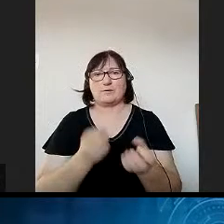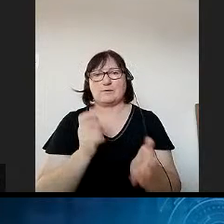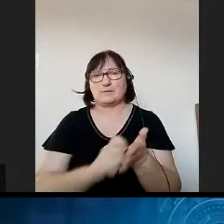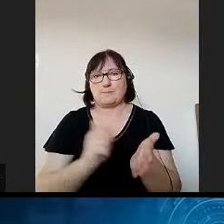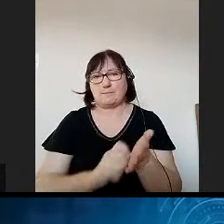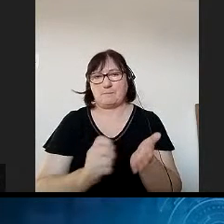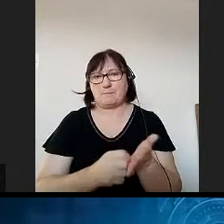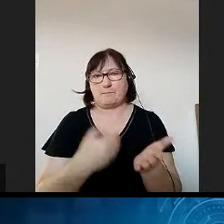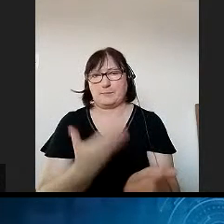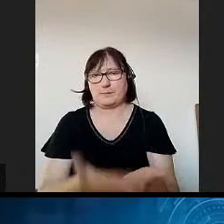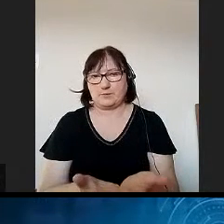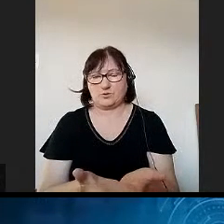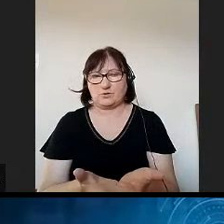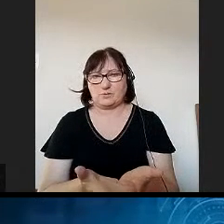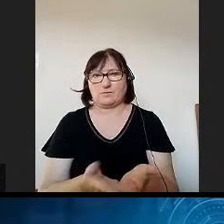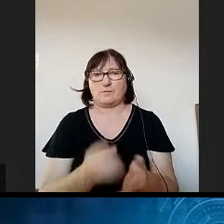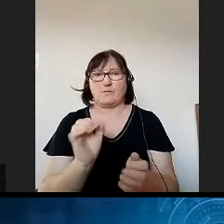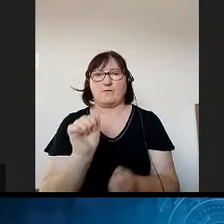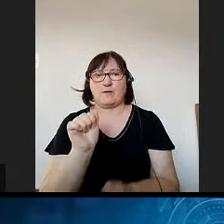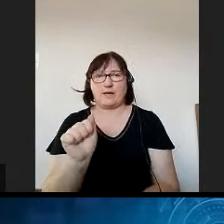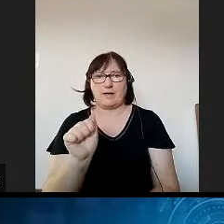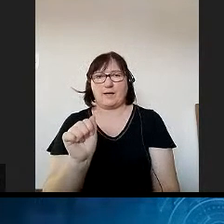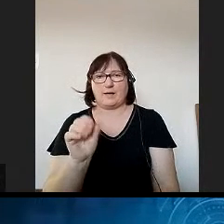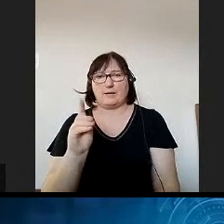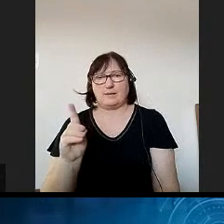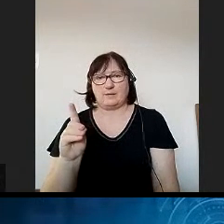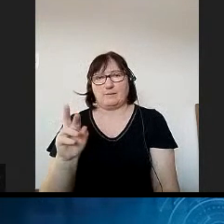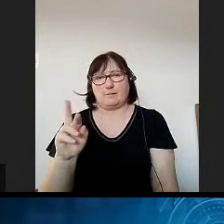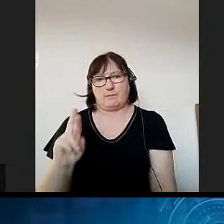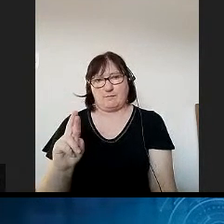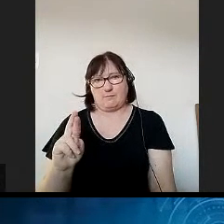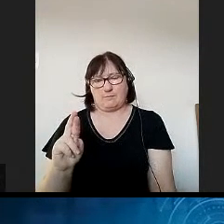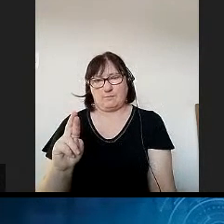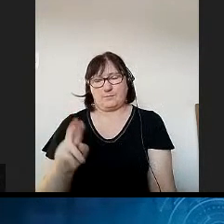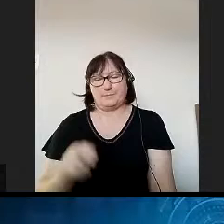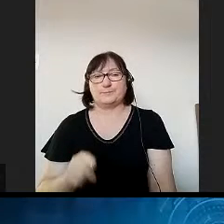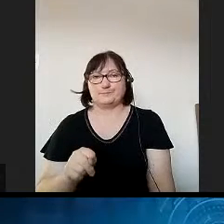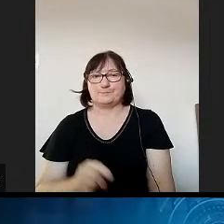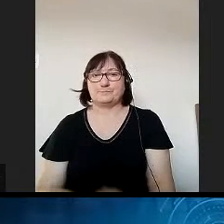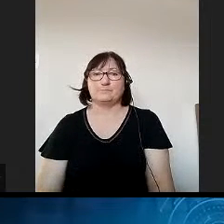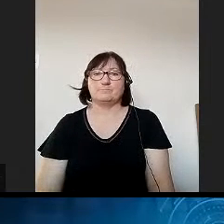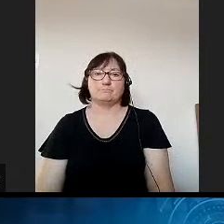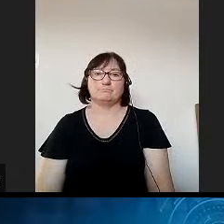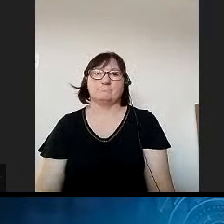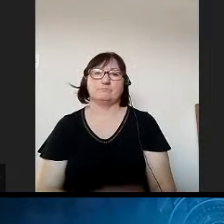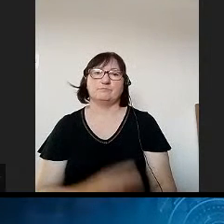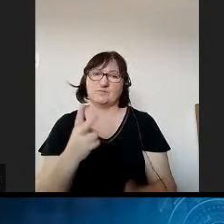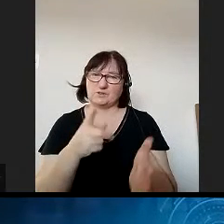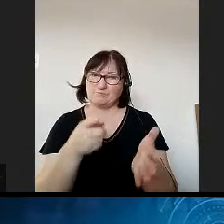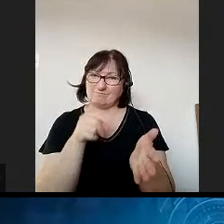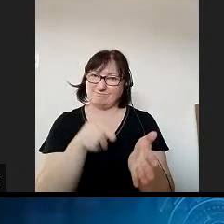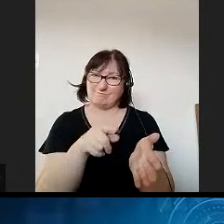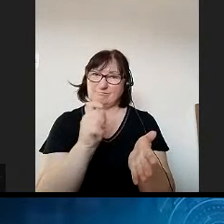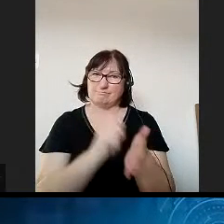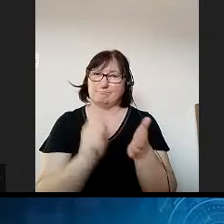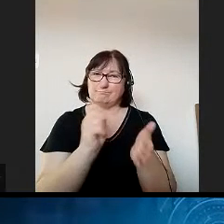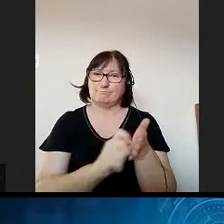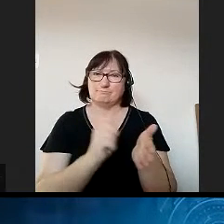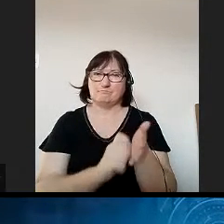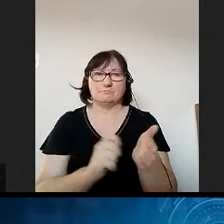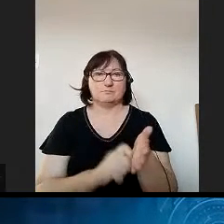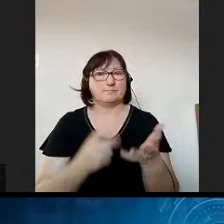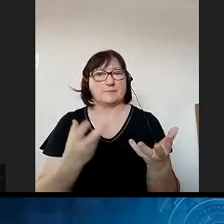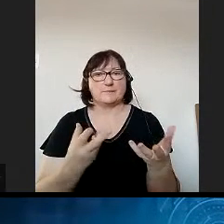ADR application. Ladies and gentlemen, you will find that the application itself does not have